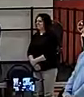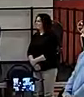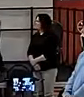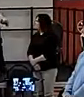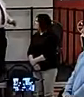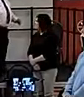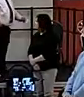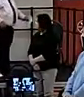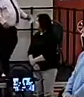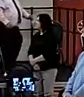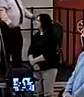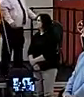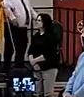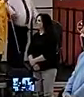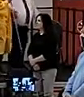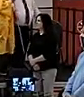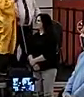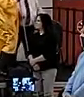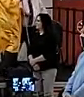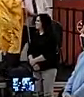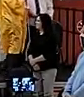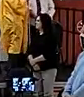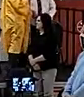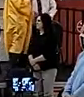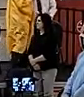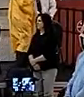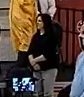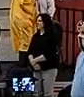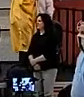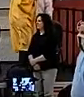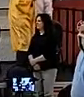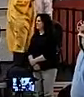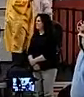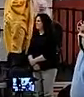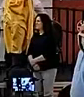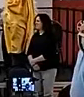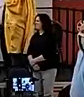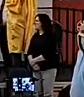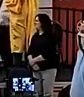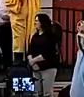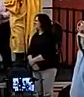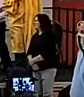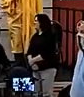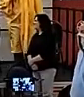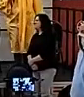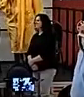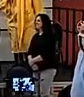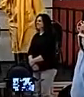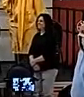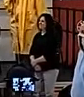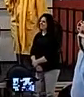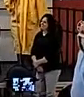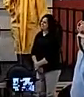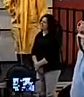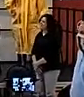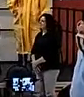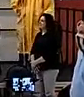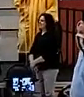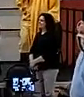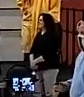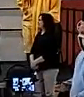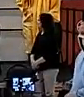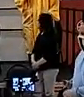A young family member is cheering her on, jumping up and down. And she walks to the